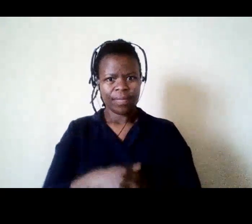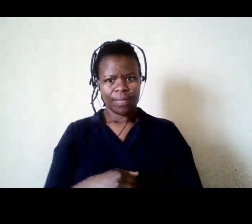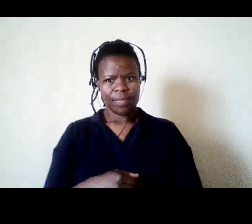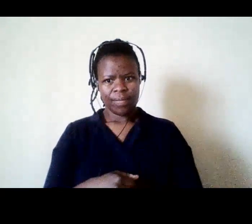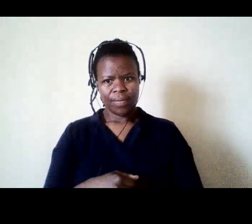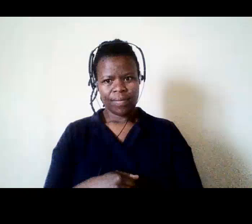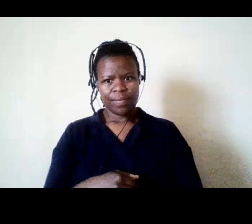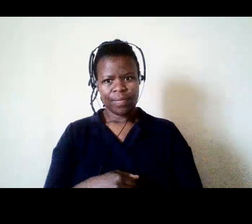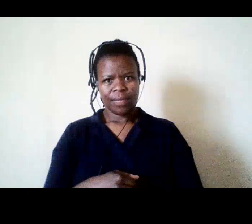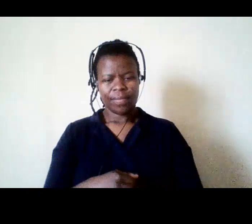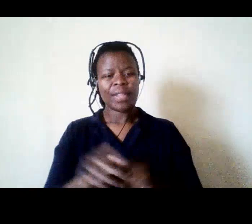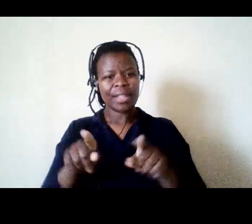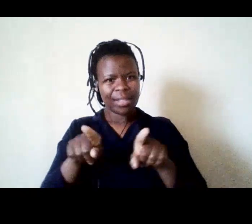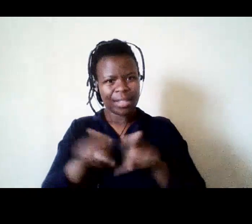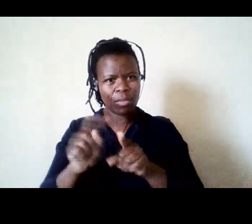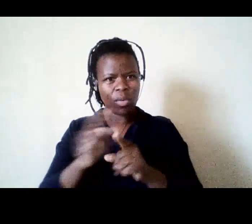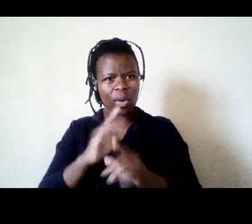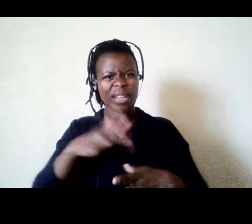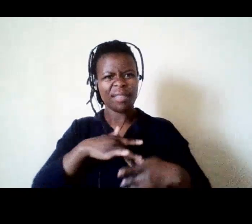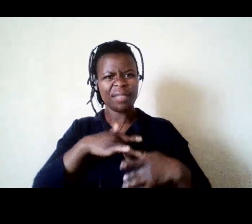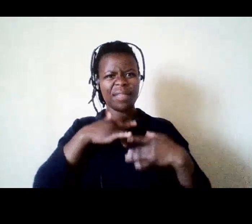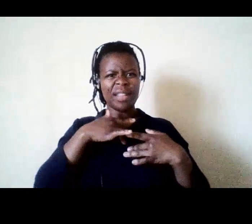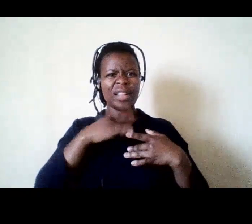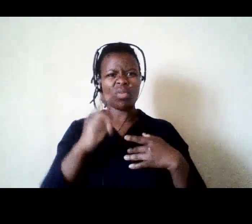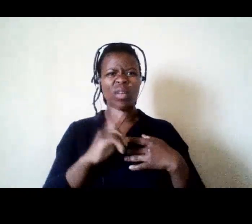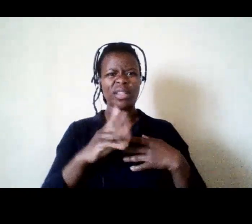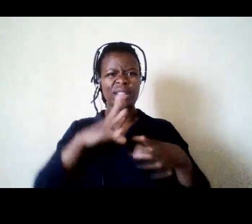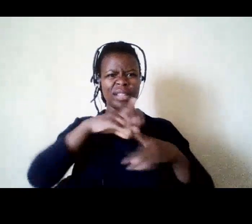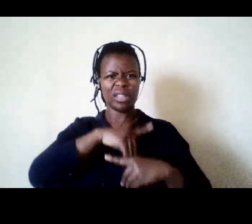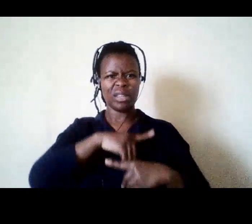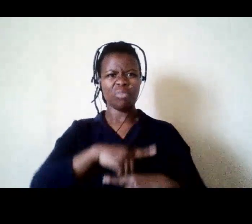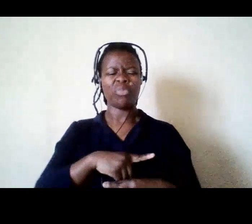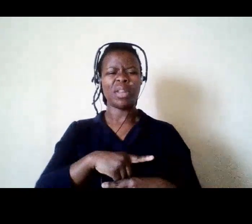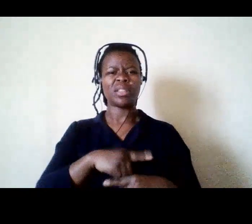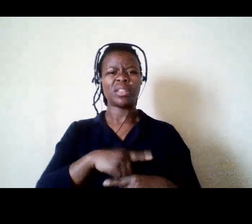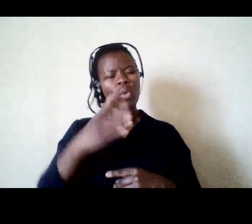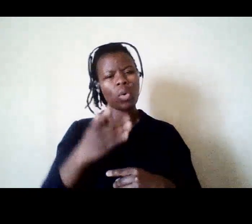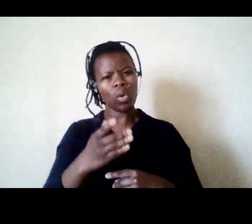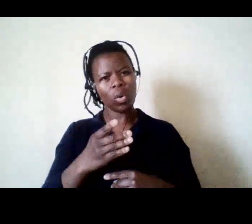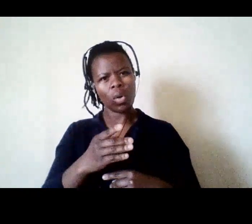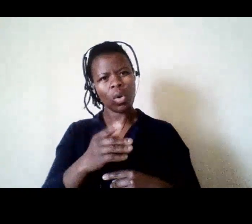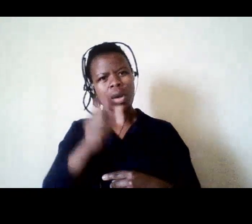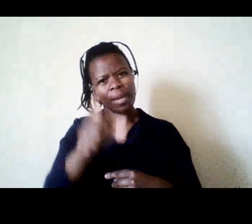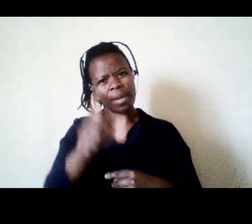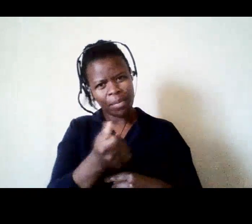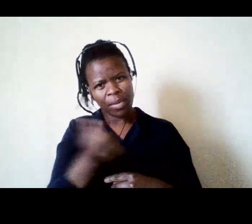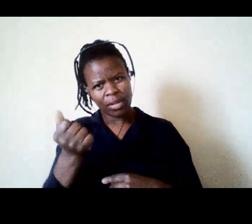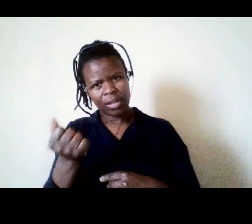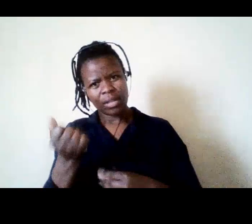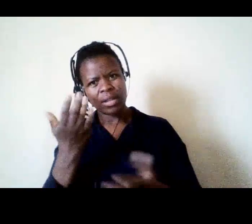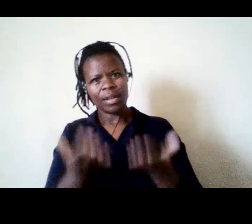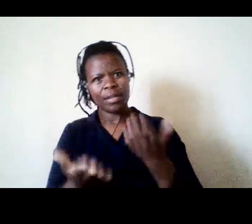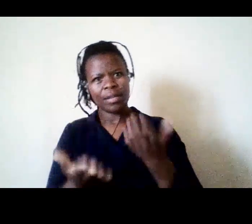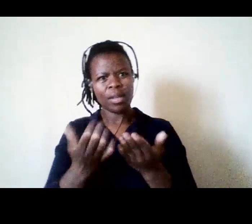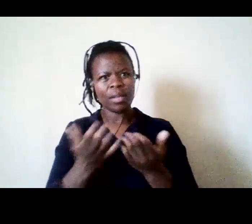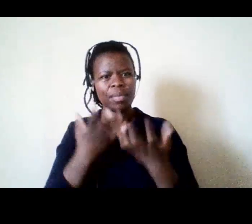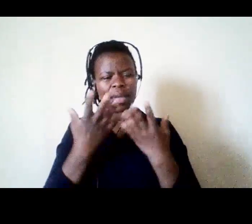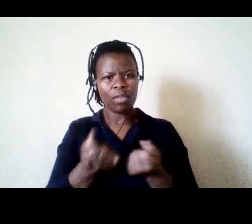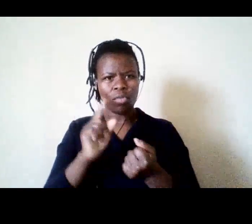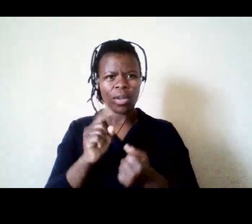someone is feeling that they cannot participate because they have chronic pain, so they were complaining about